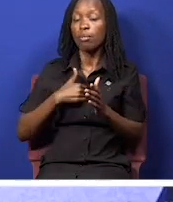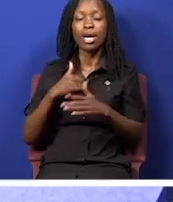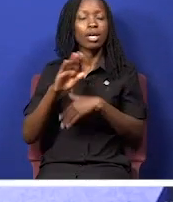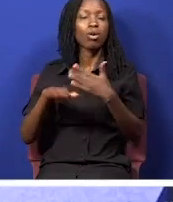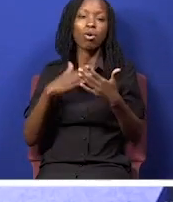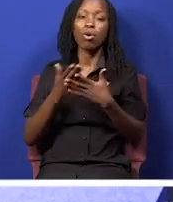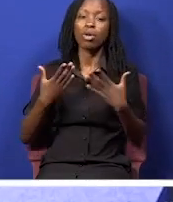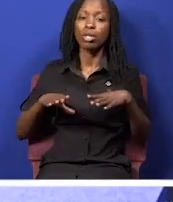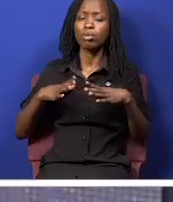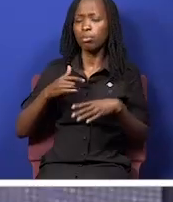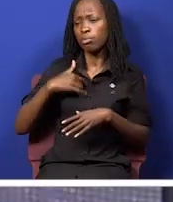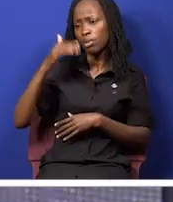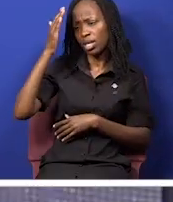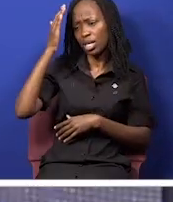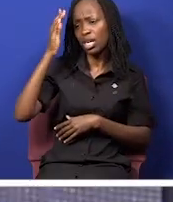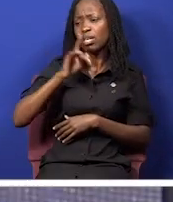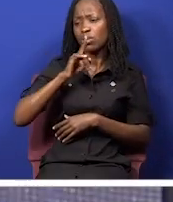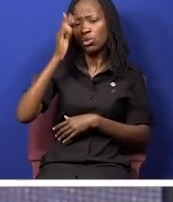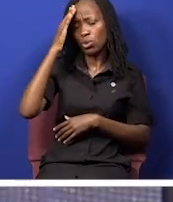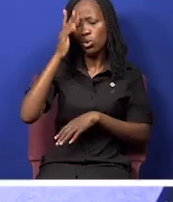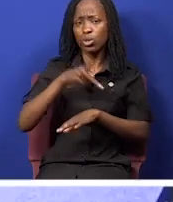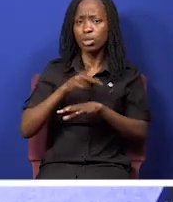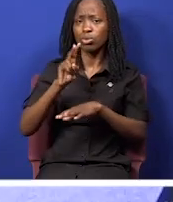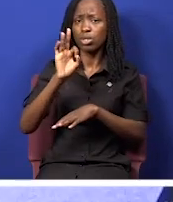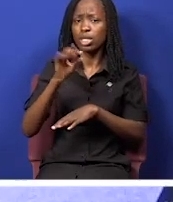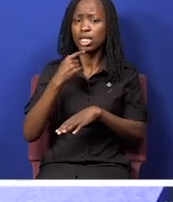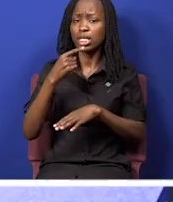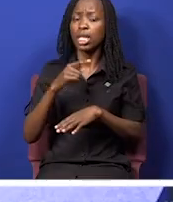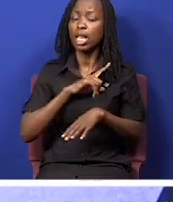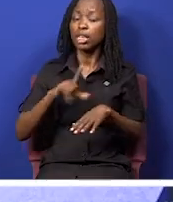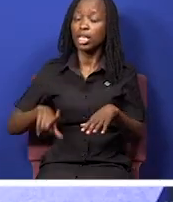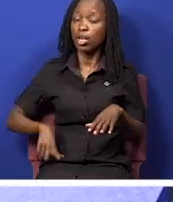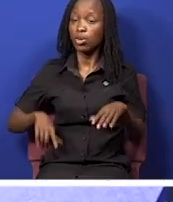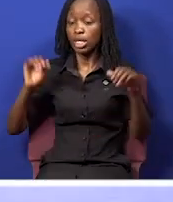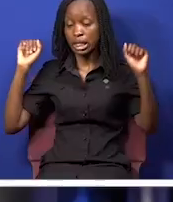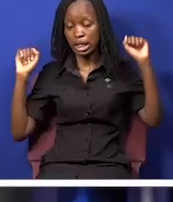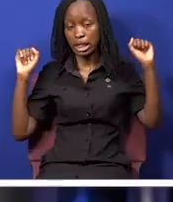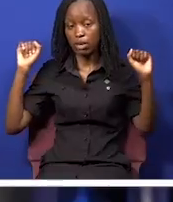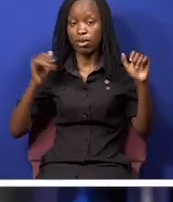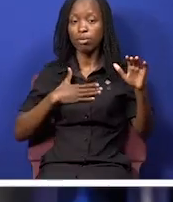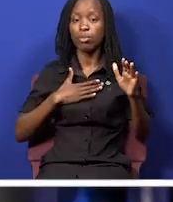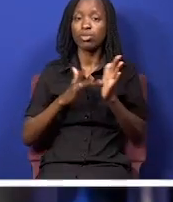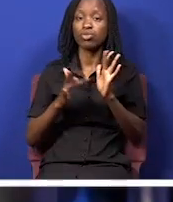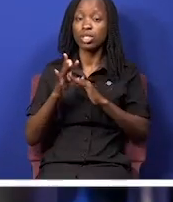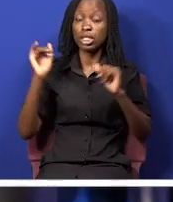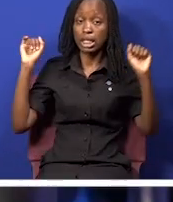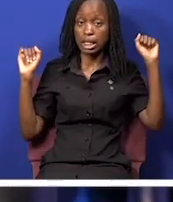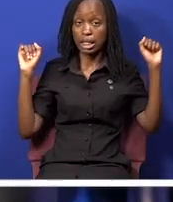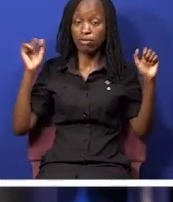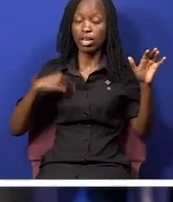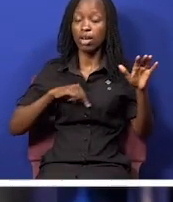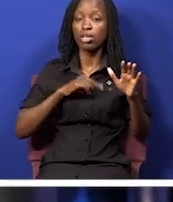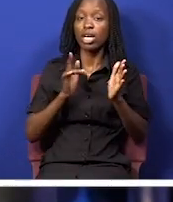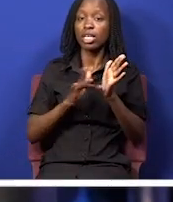over everybody. I'm sure you know about Psalms 23, which says, the Lord is my shepherd. Jesus is our